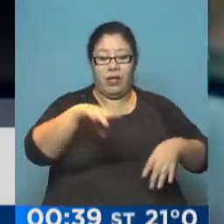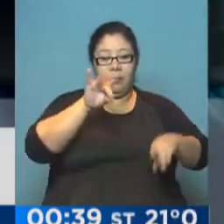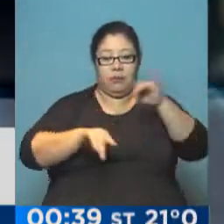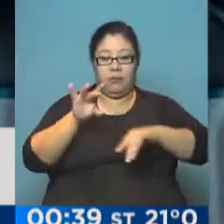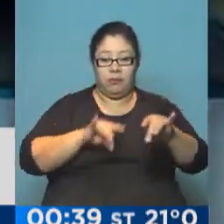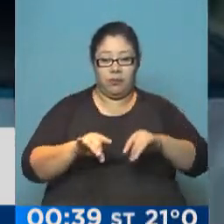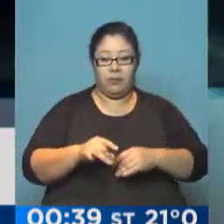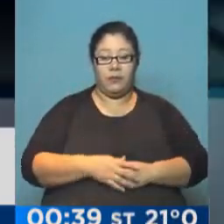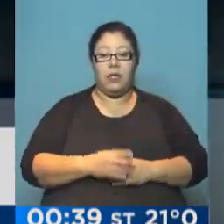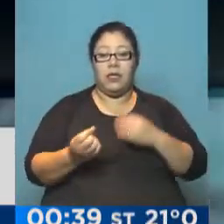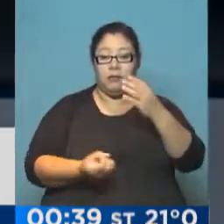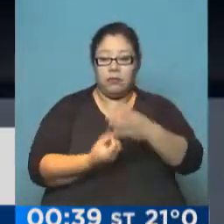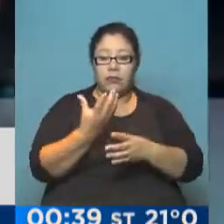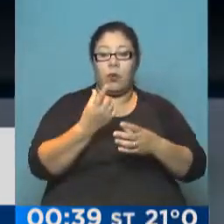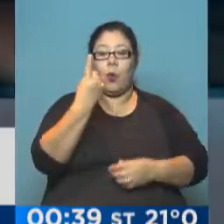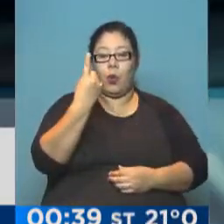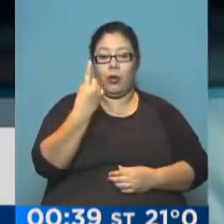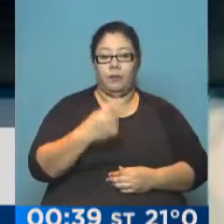I Just Seen a Face